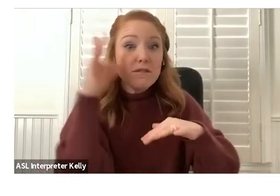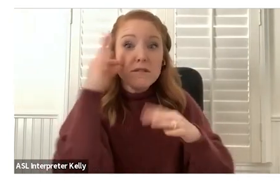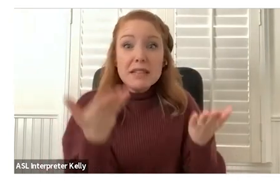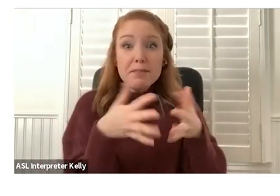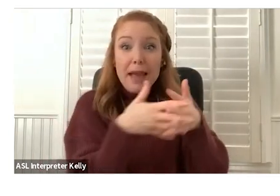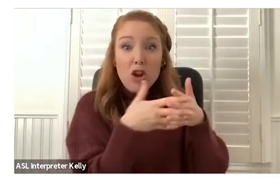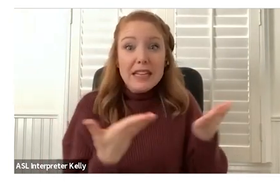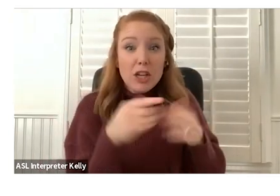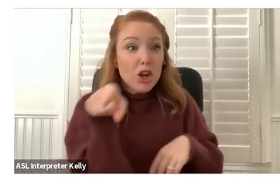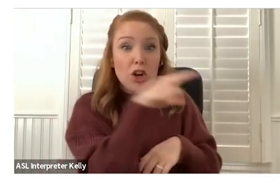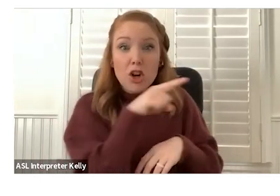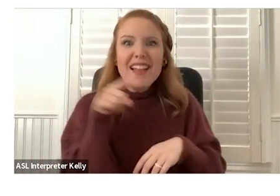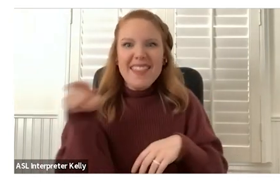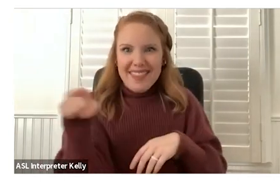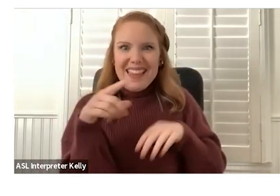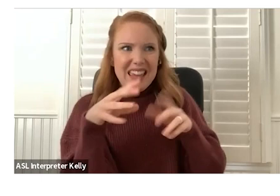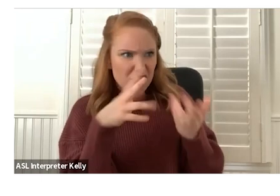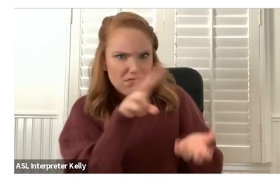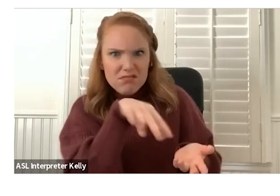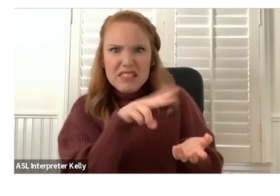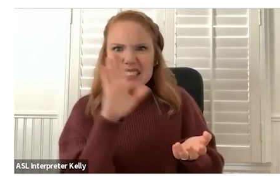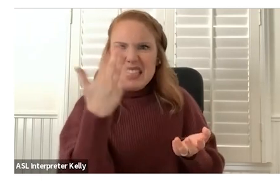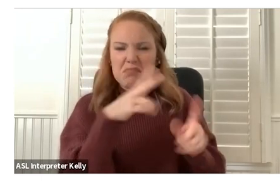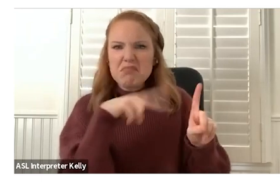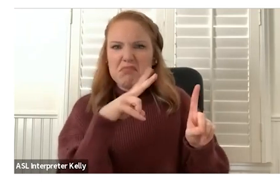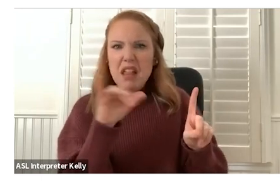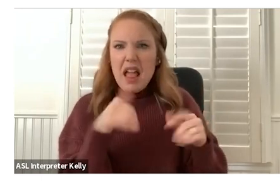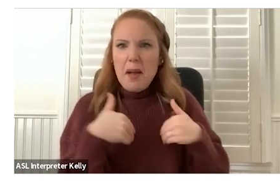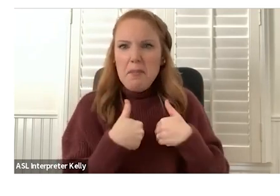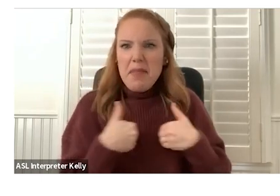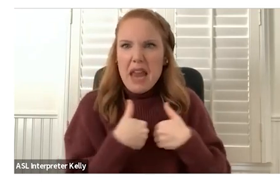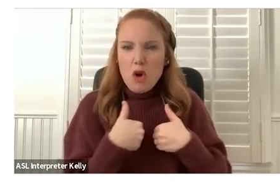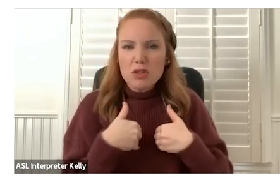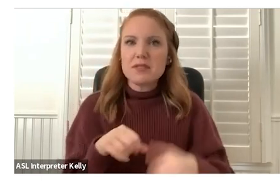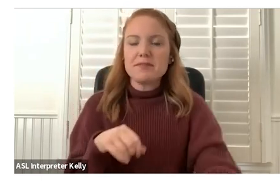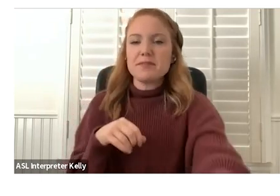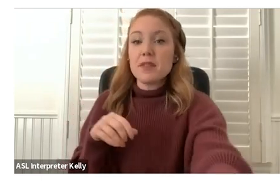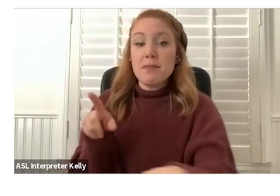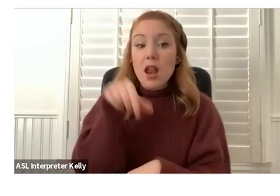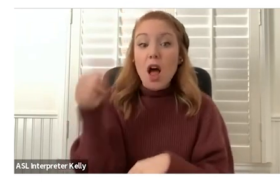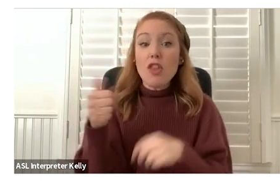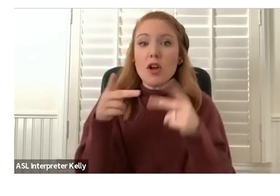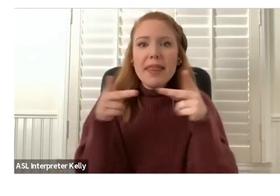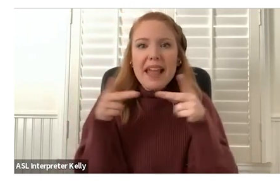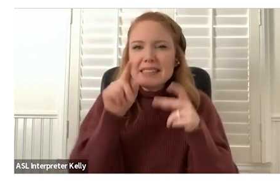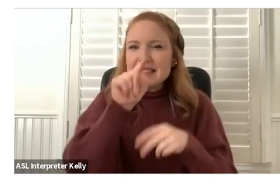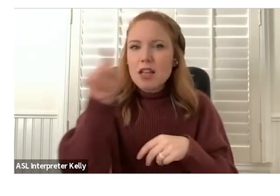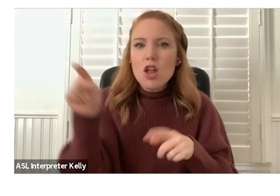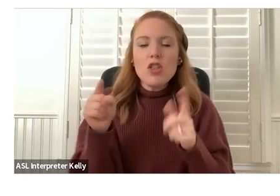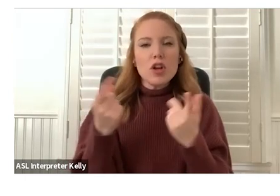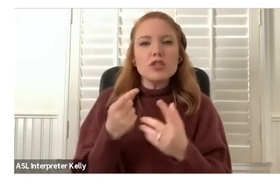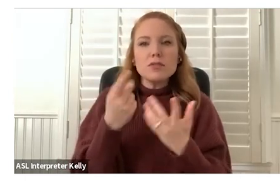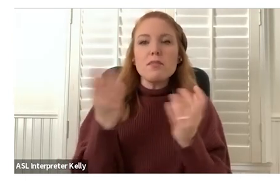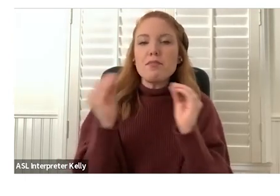in cities and are urbanized. There was still no recognition of what they've achieved on their